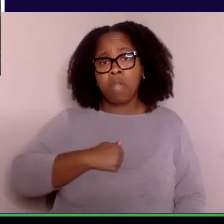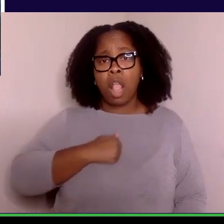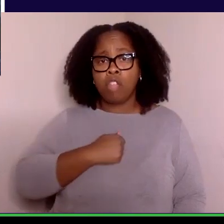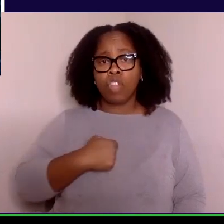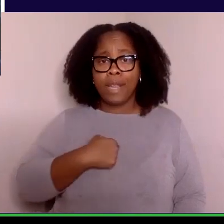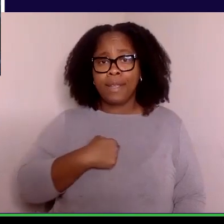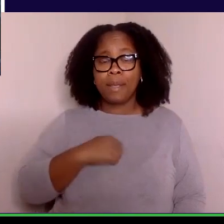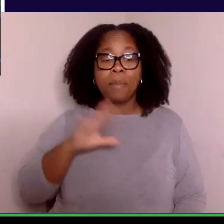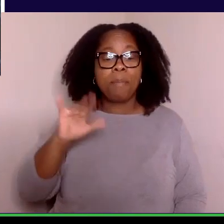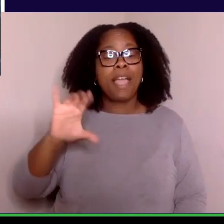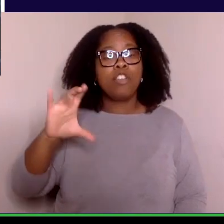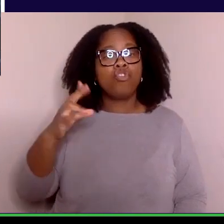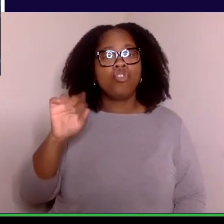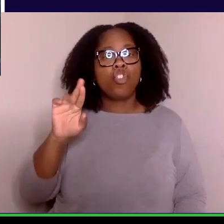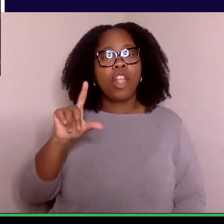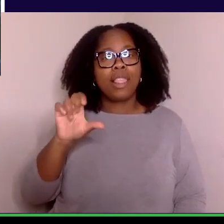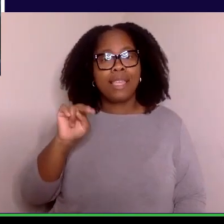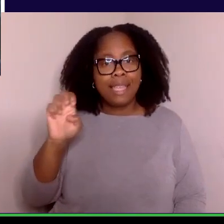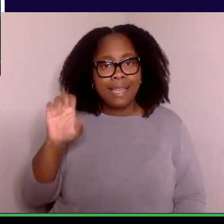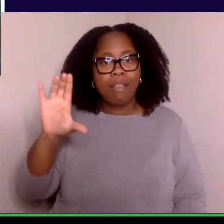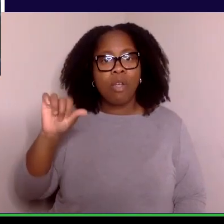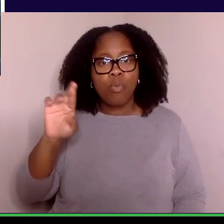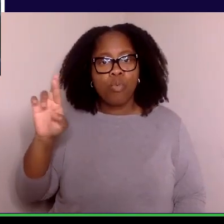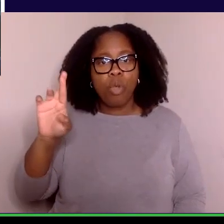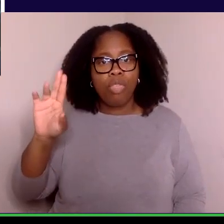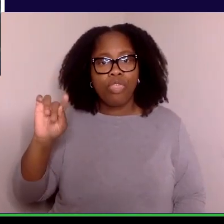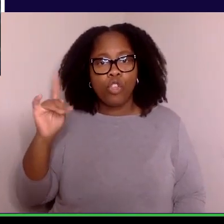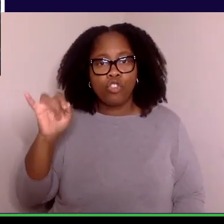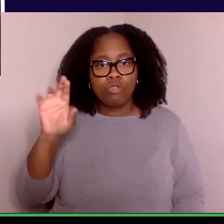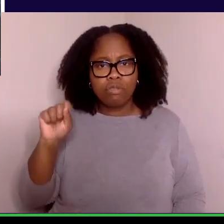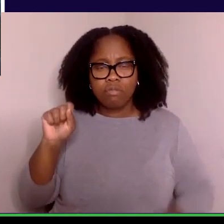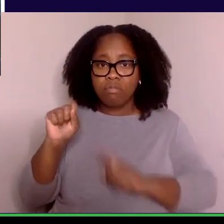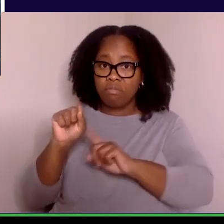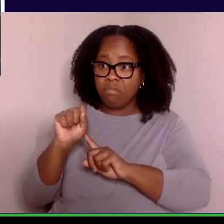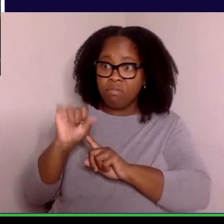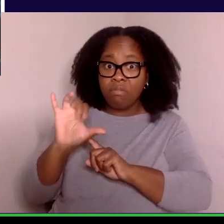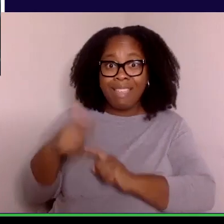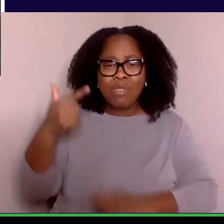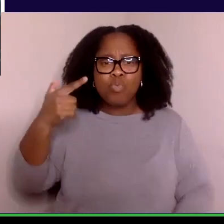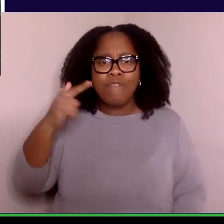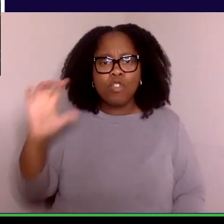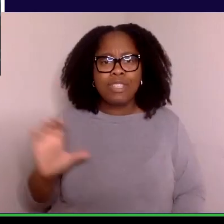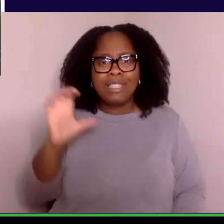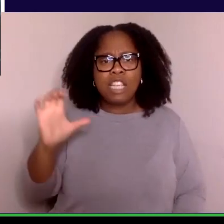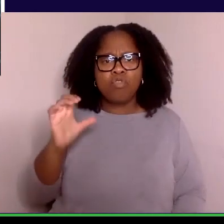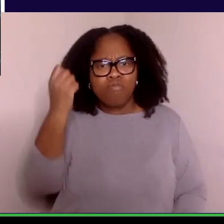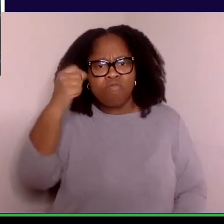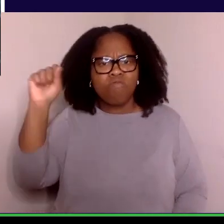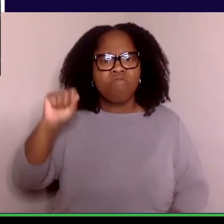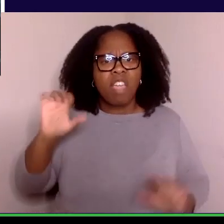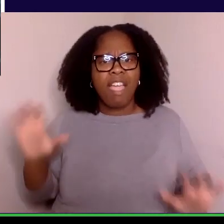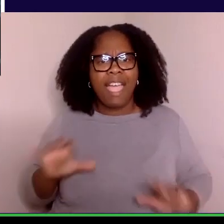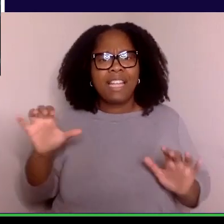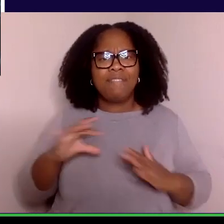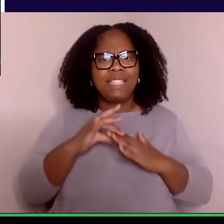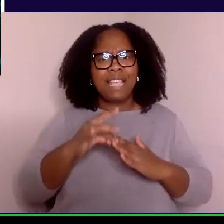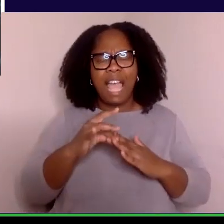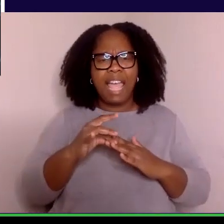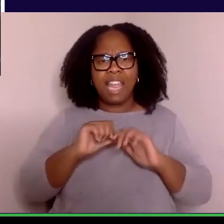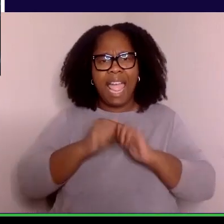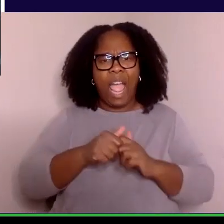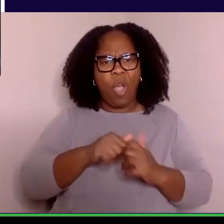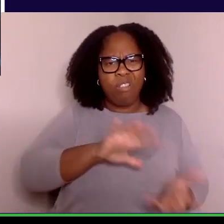a 21st century activist guide to upending mainstream ideas about